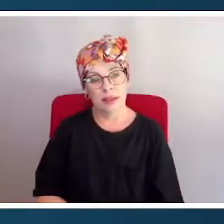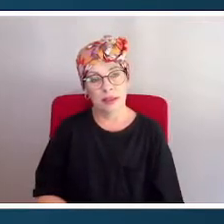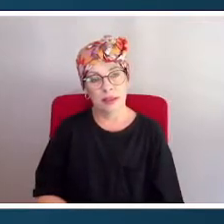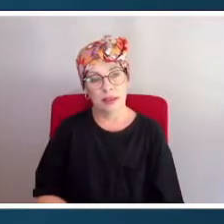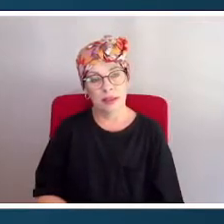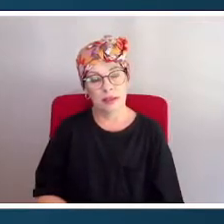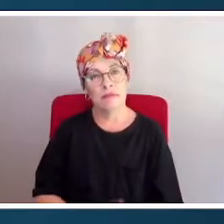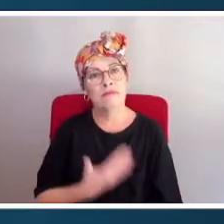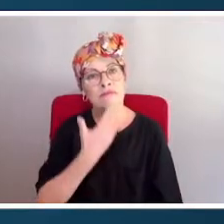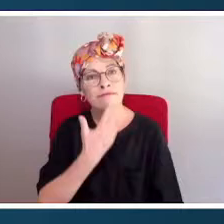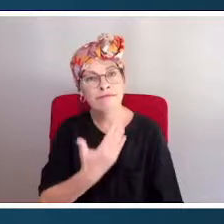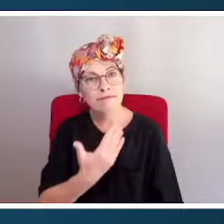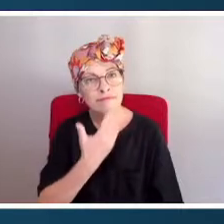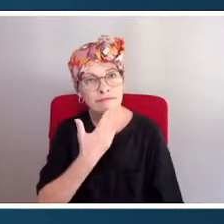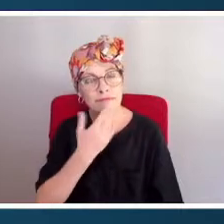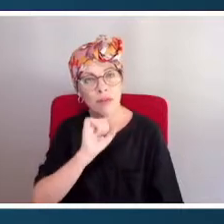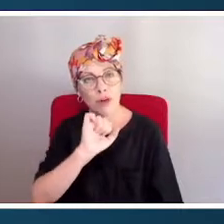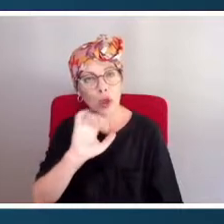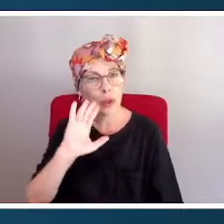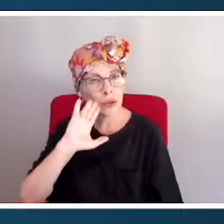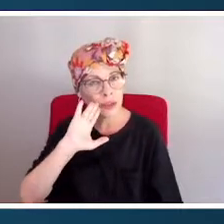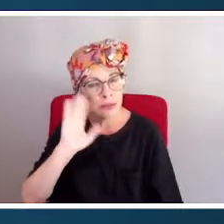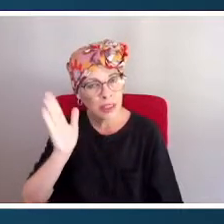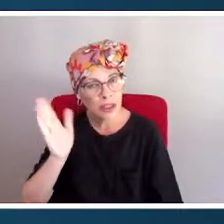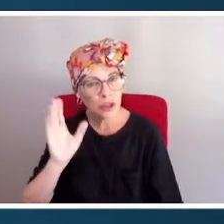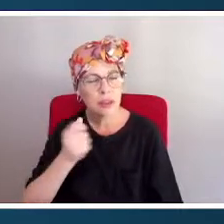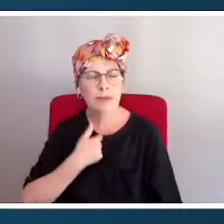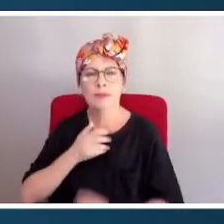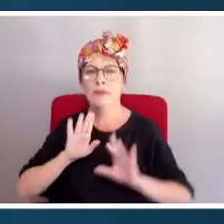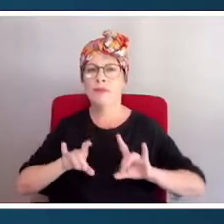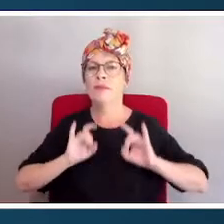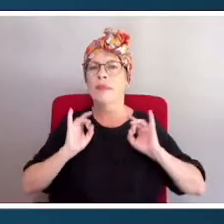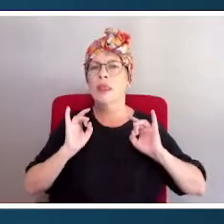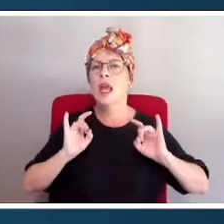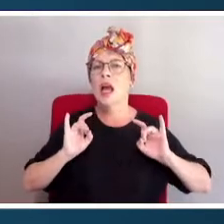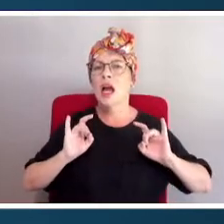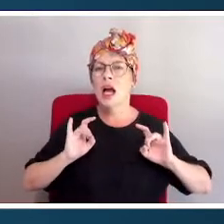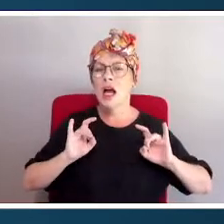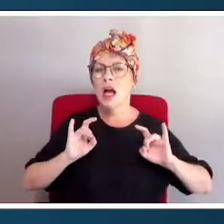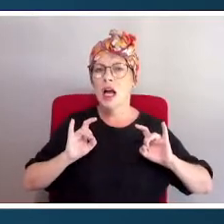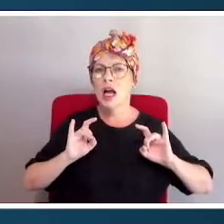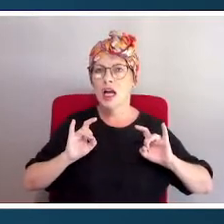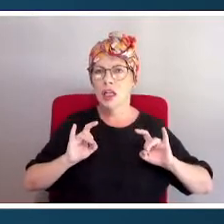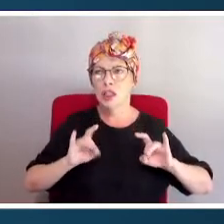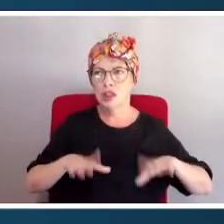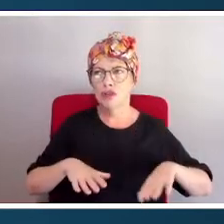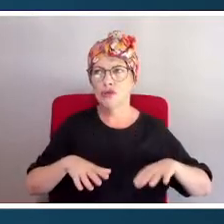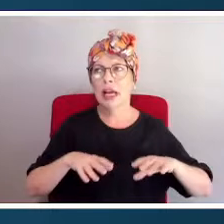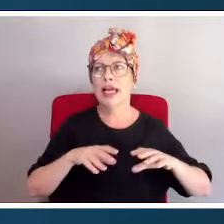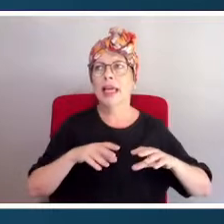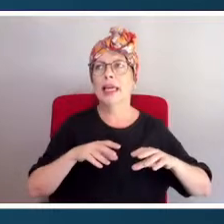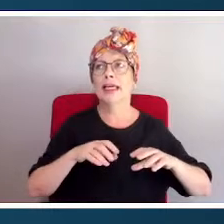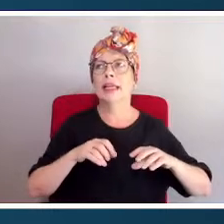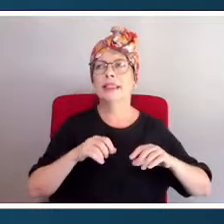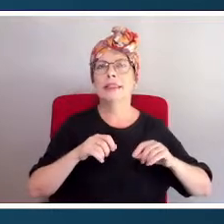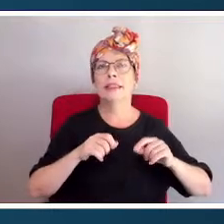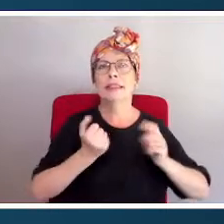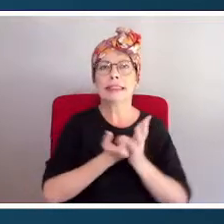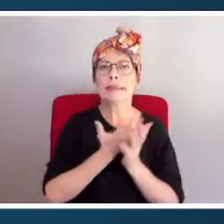inspiring speech, Mr. Prasad. Australia spends the vast majority of its development assistance on governance